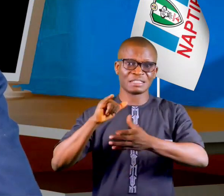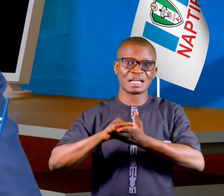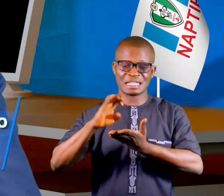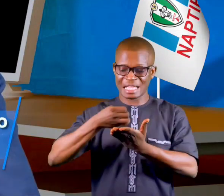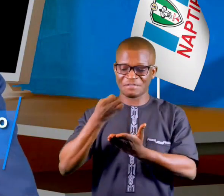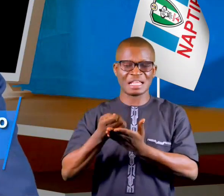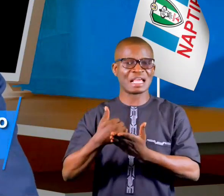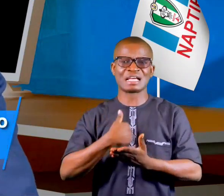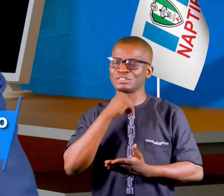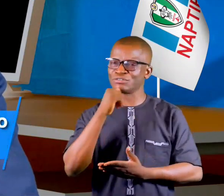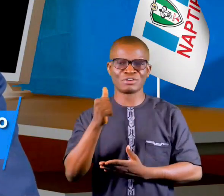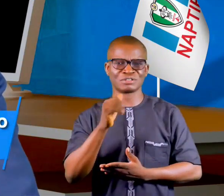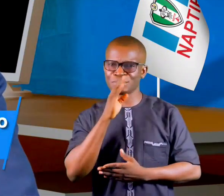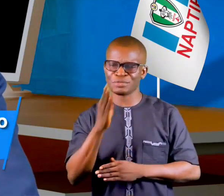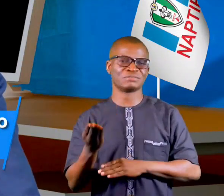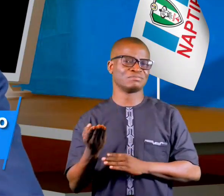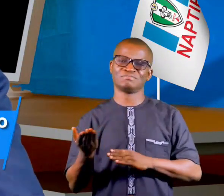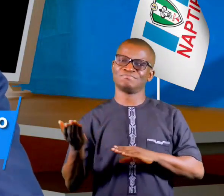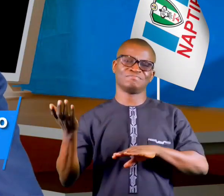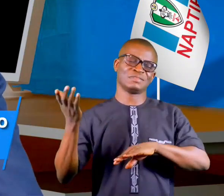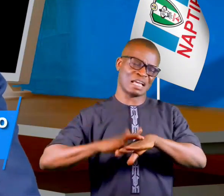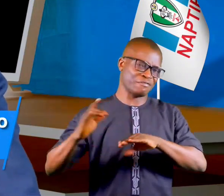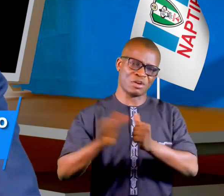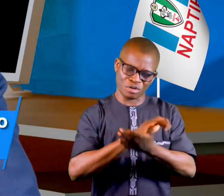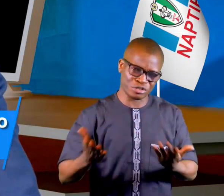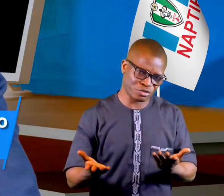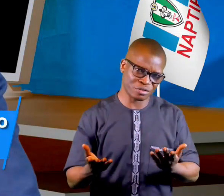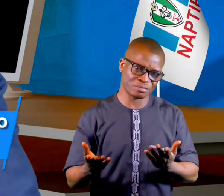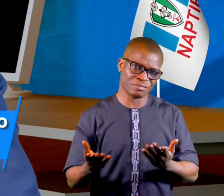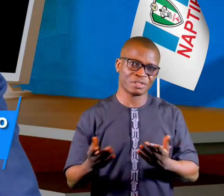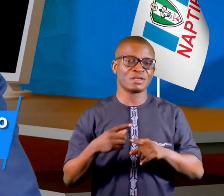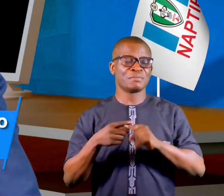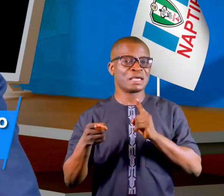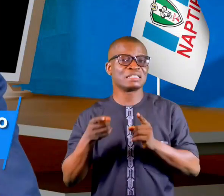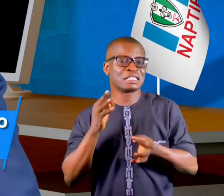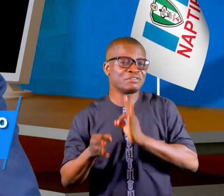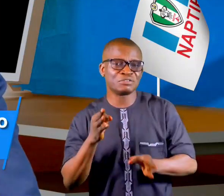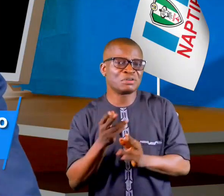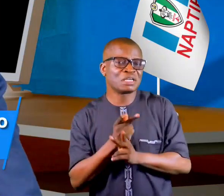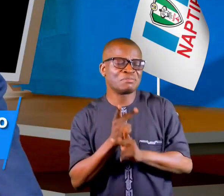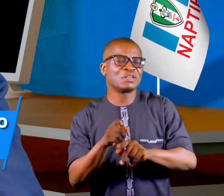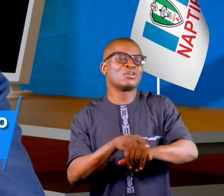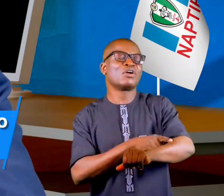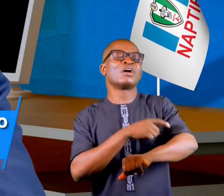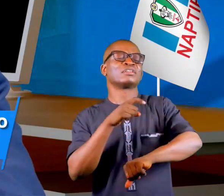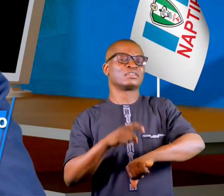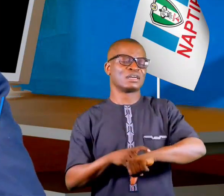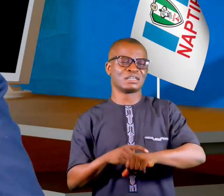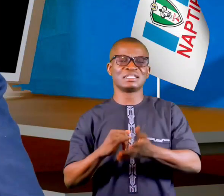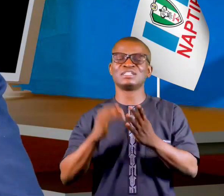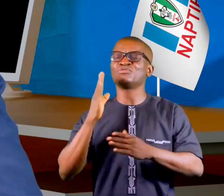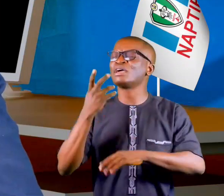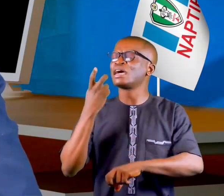been tampered with. So when you give it a long time, we may find it difficult to collect all